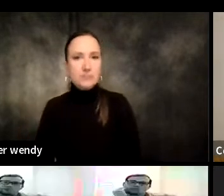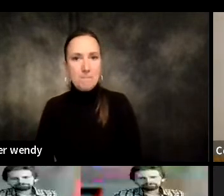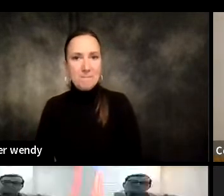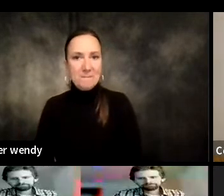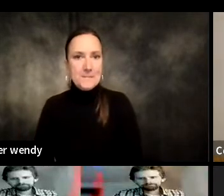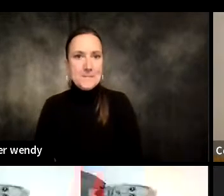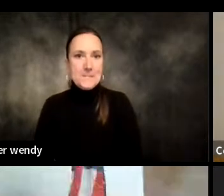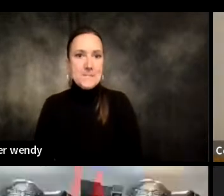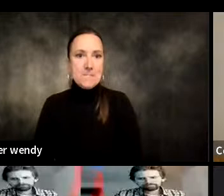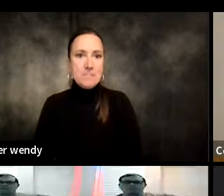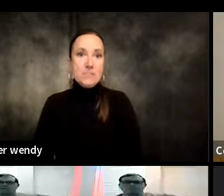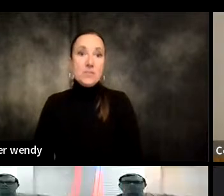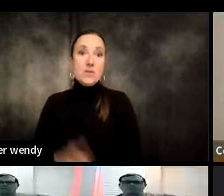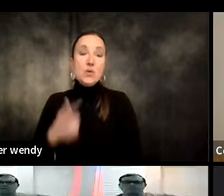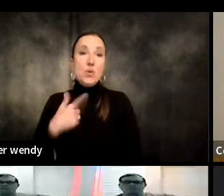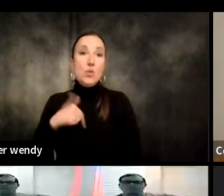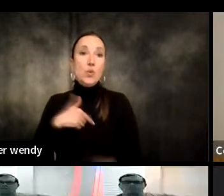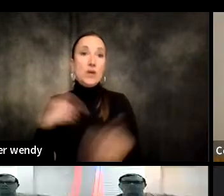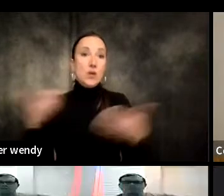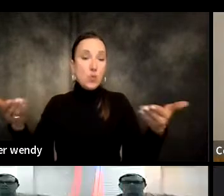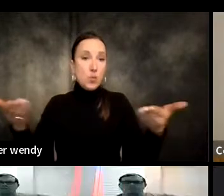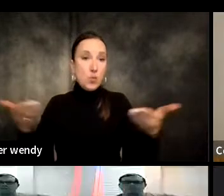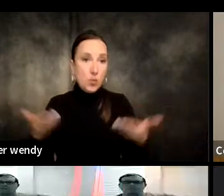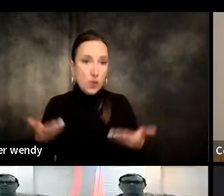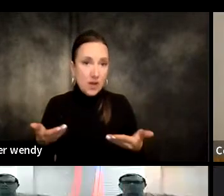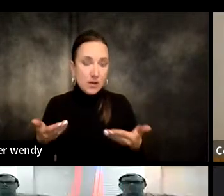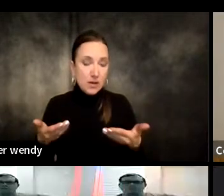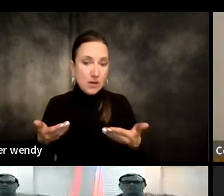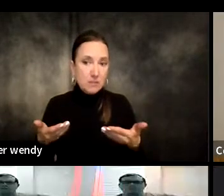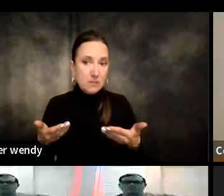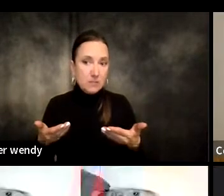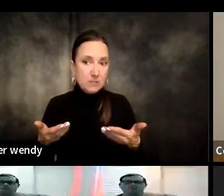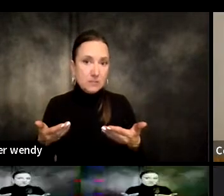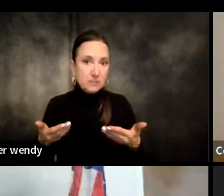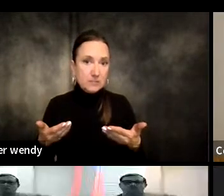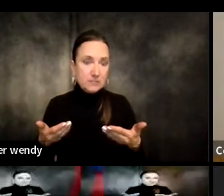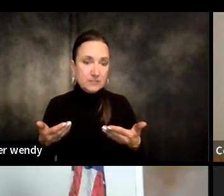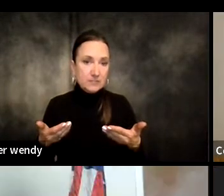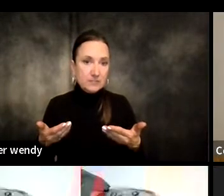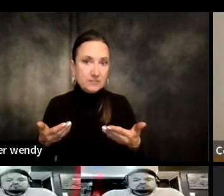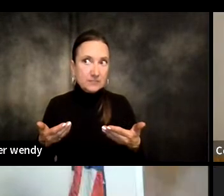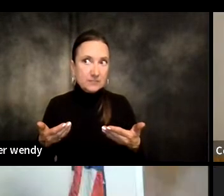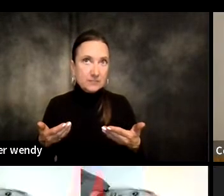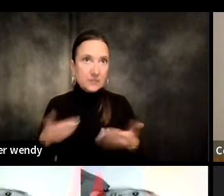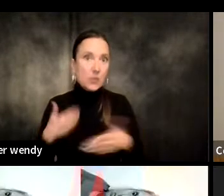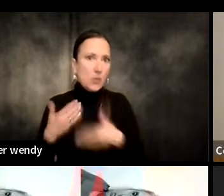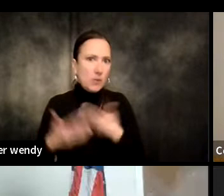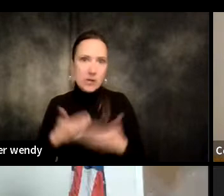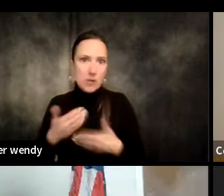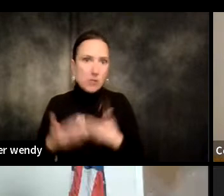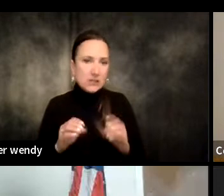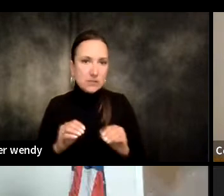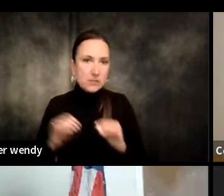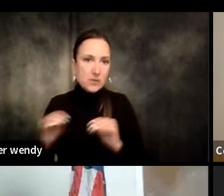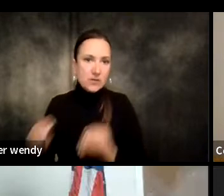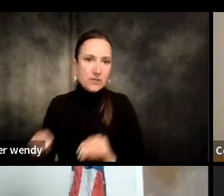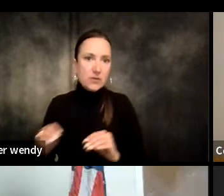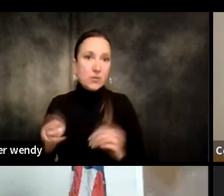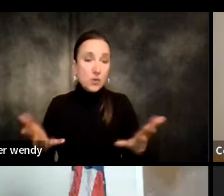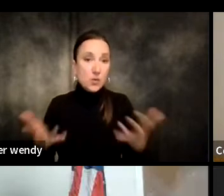do welcome one of the things that as we were still in the process of moving, we wanted to